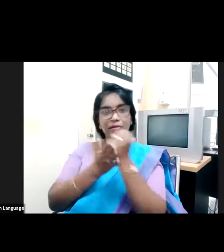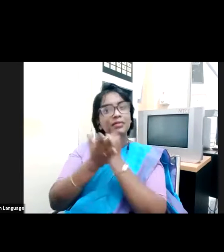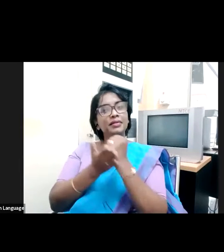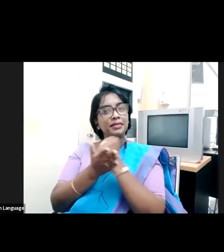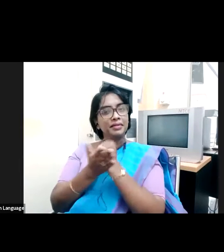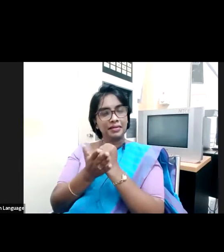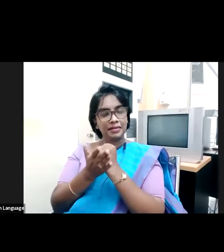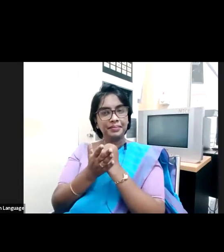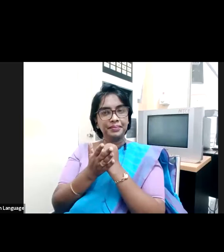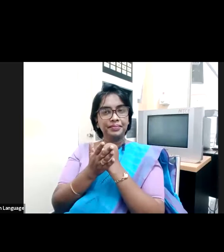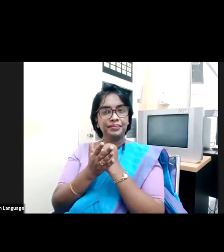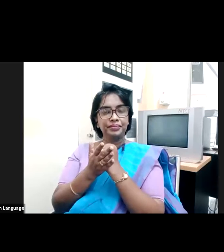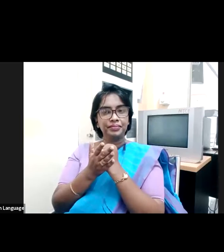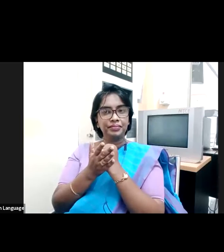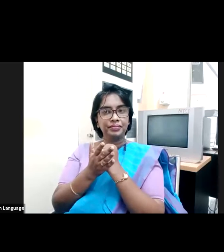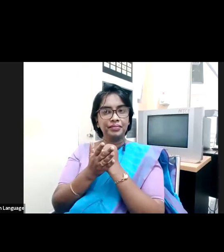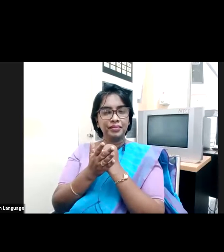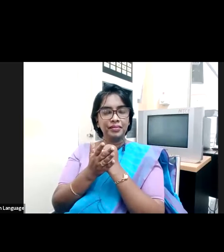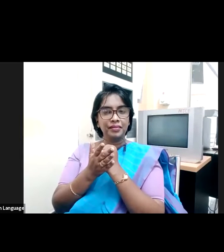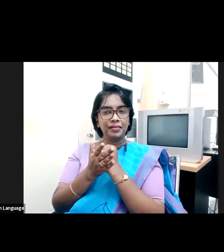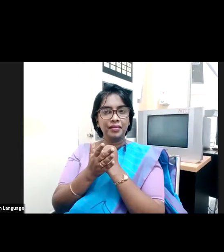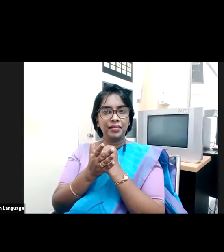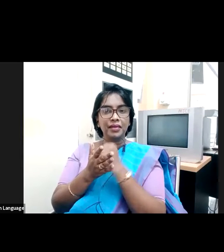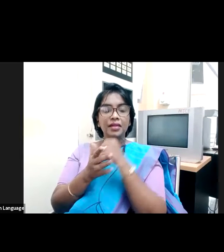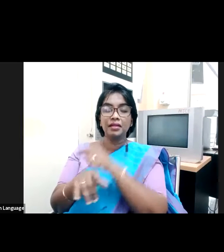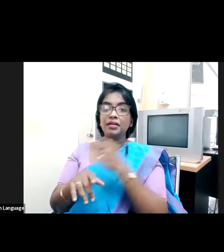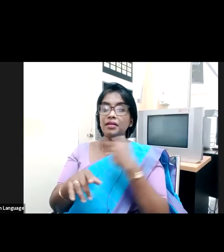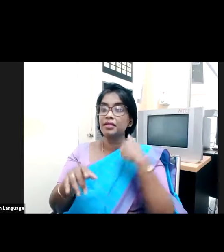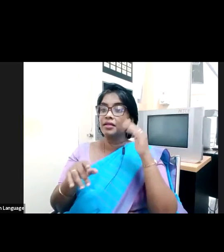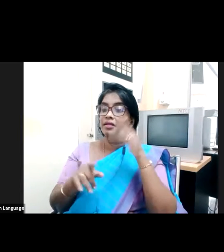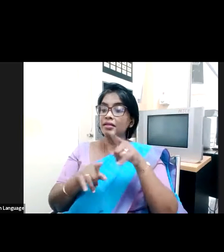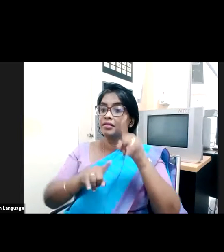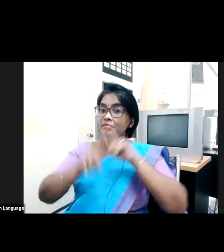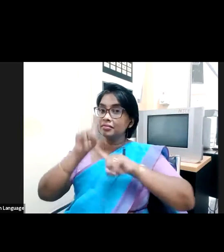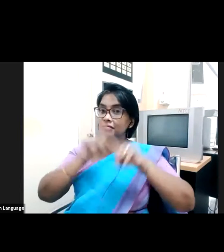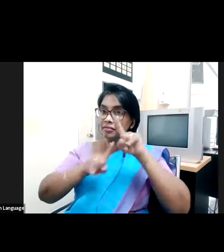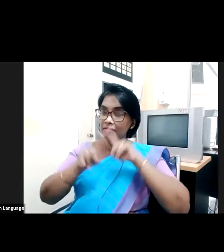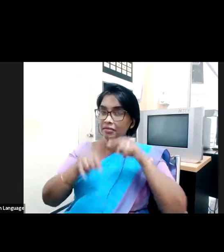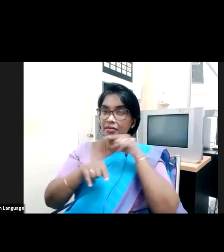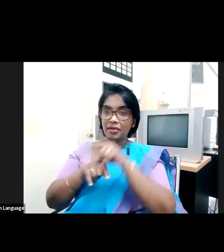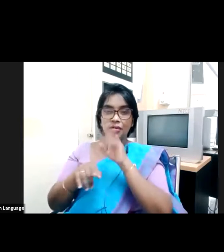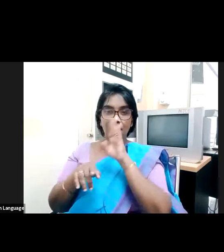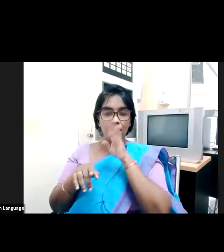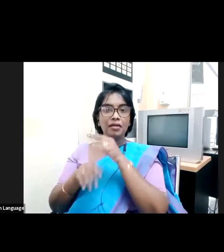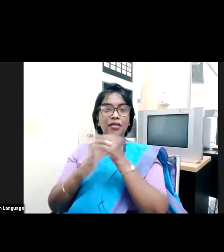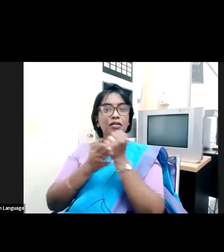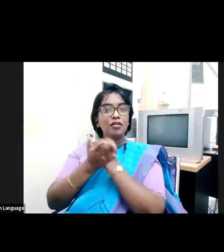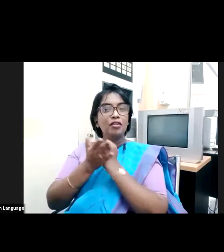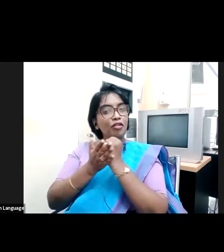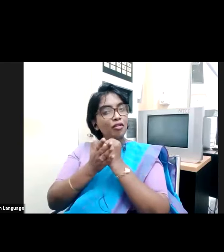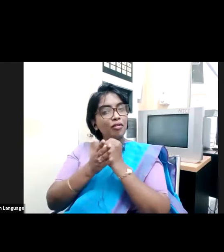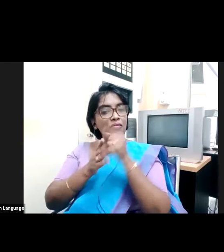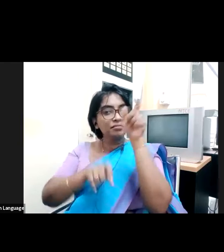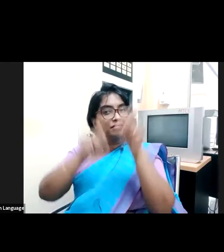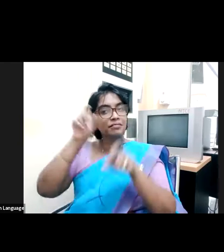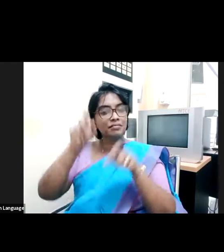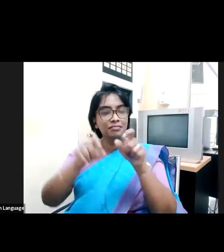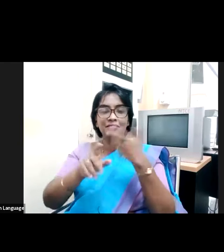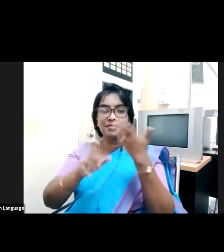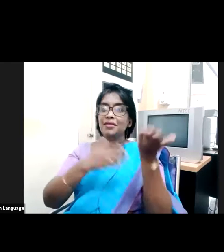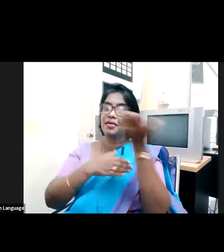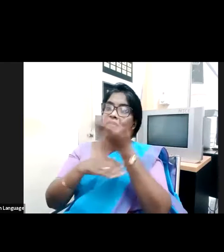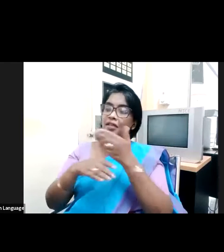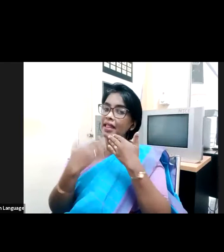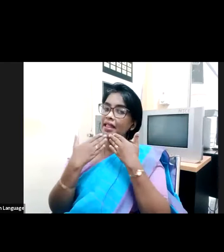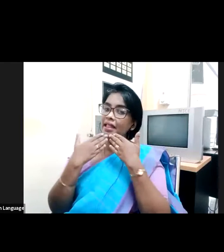this session today, and also to all you members and listeners to these